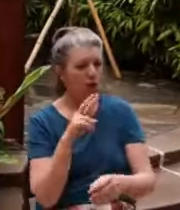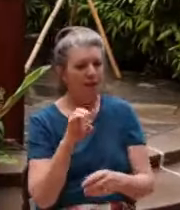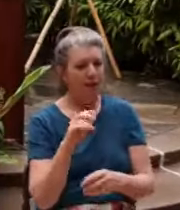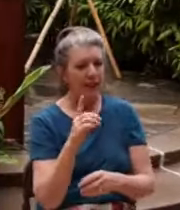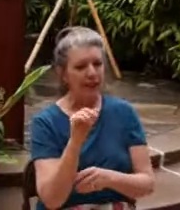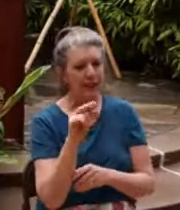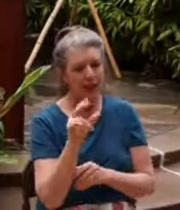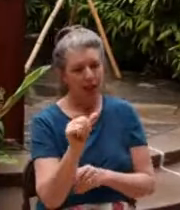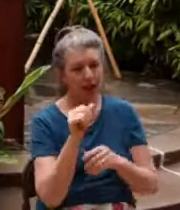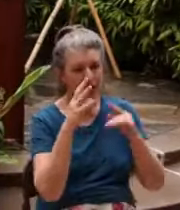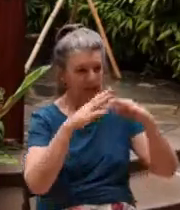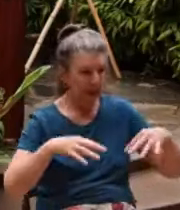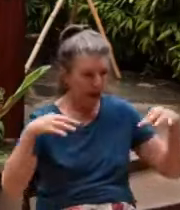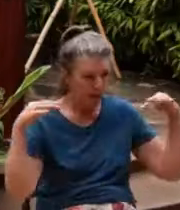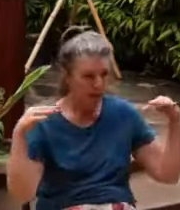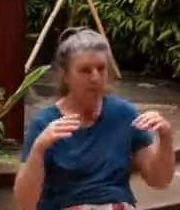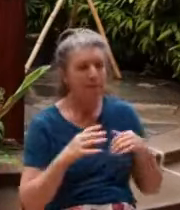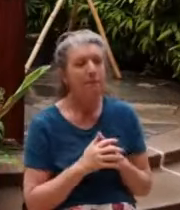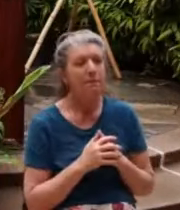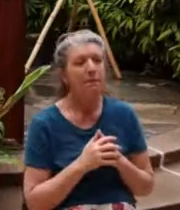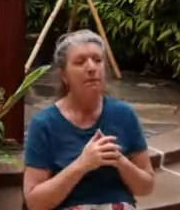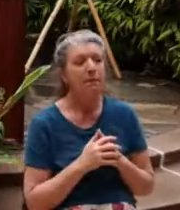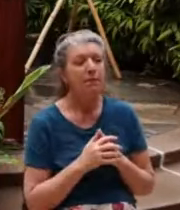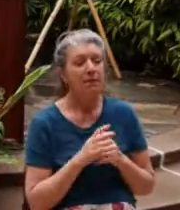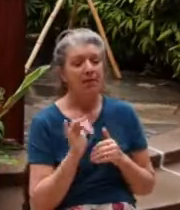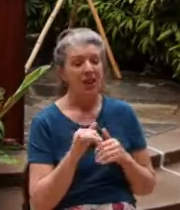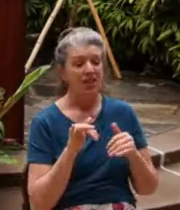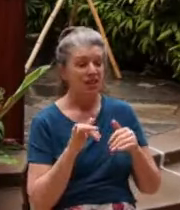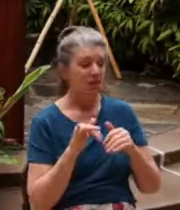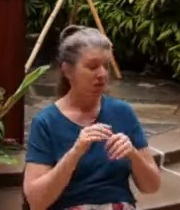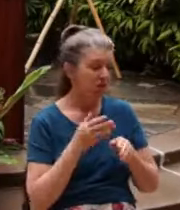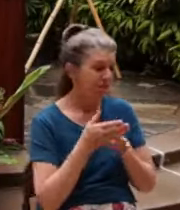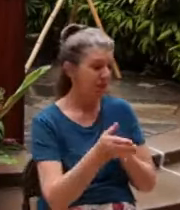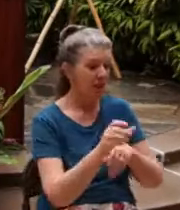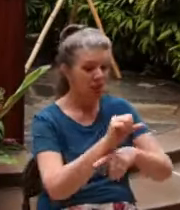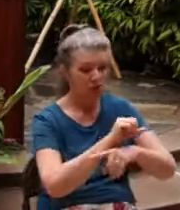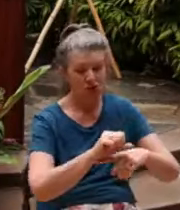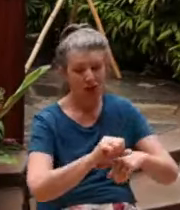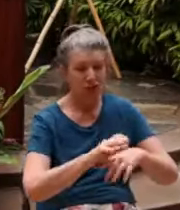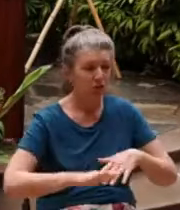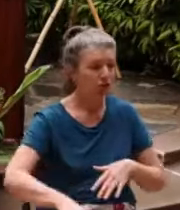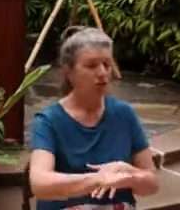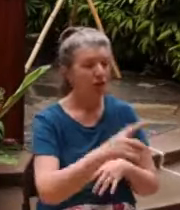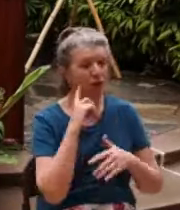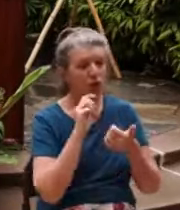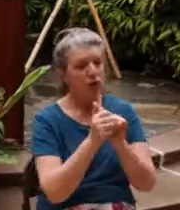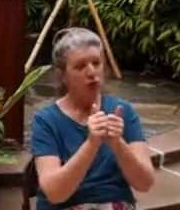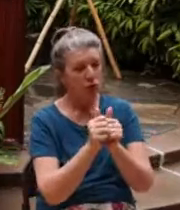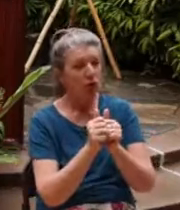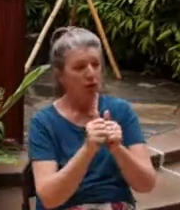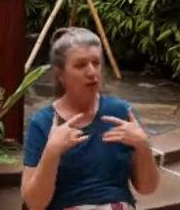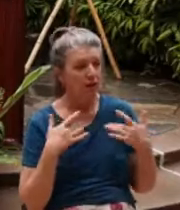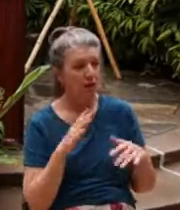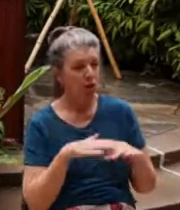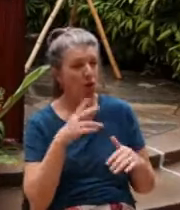Stadium as the main stage. As the main stage for sporting events on